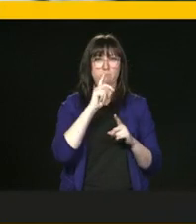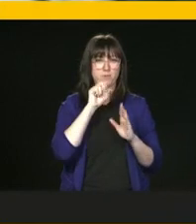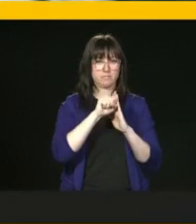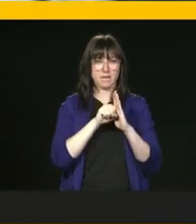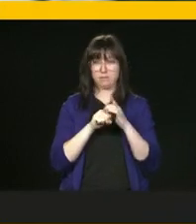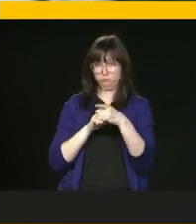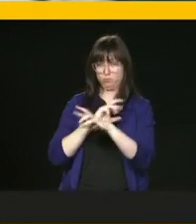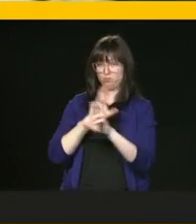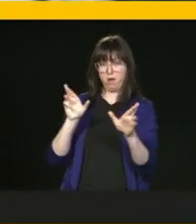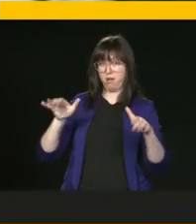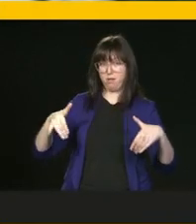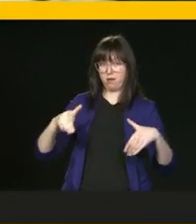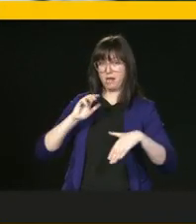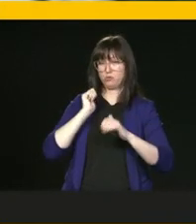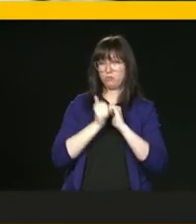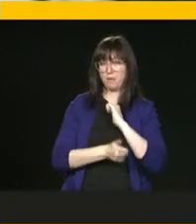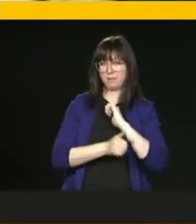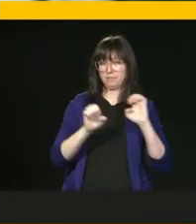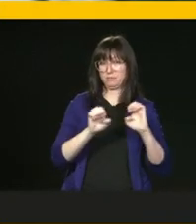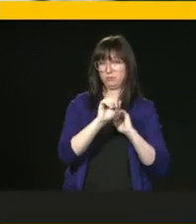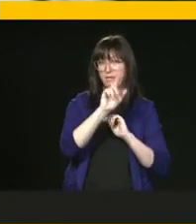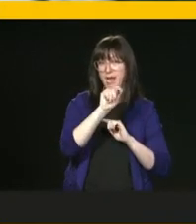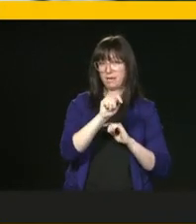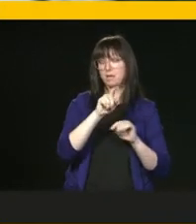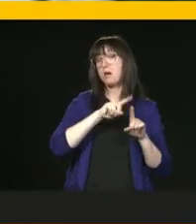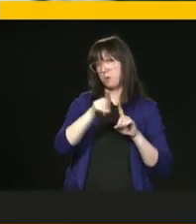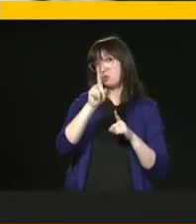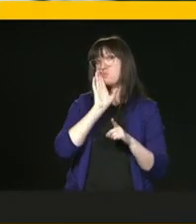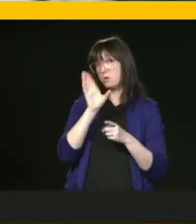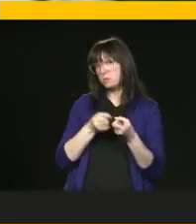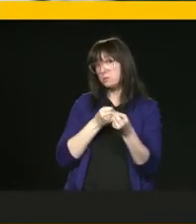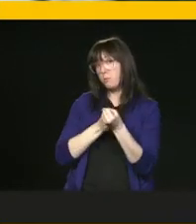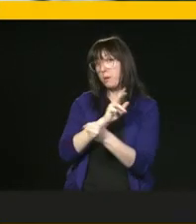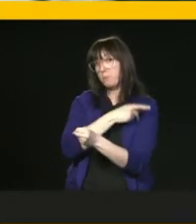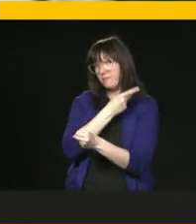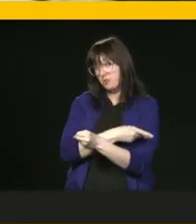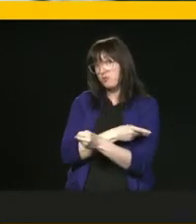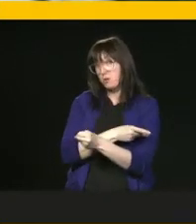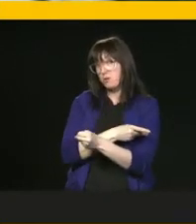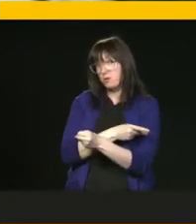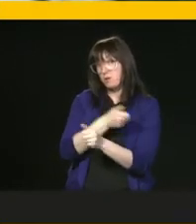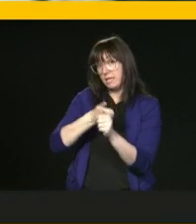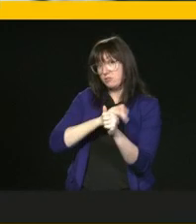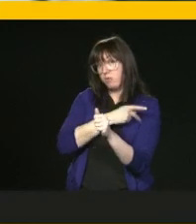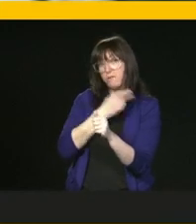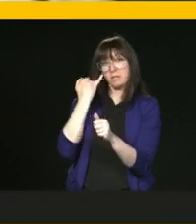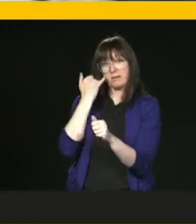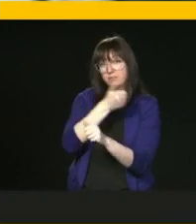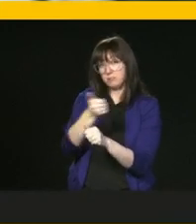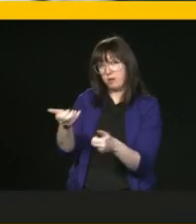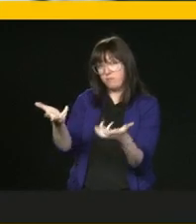to invoke the Emergencies Act, but would you support individual provinces enacting similar measures in Canada?